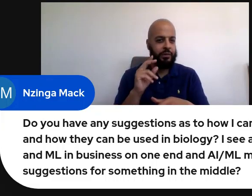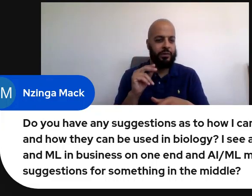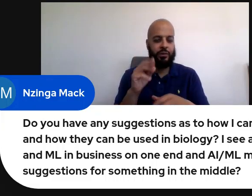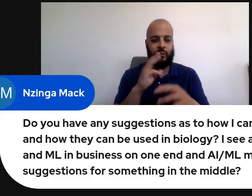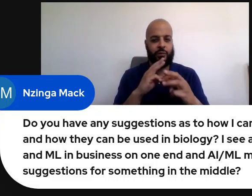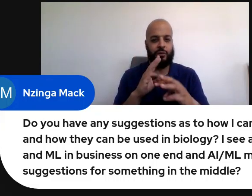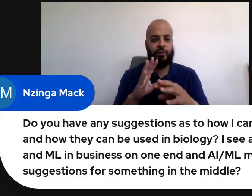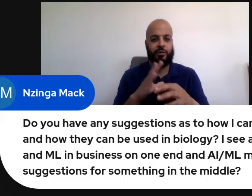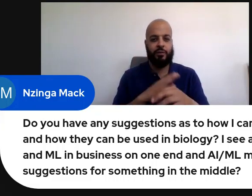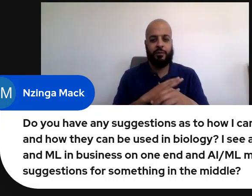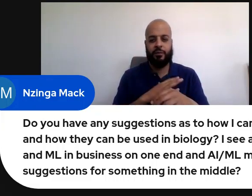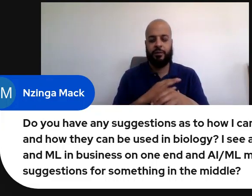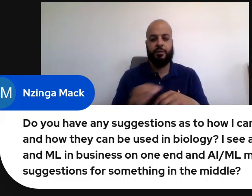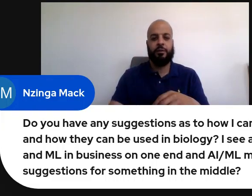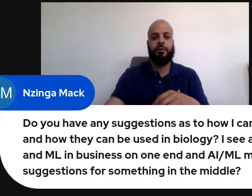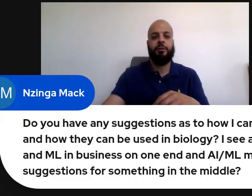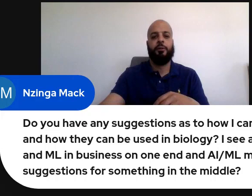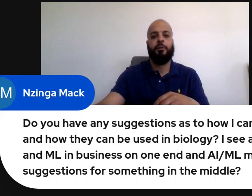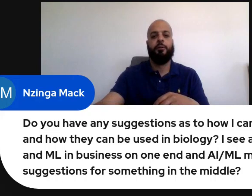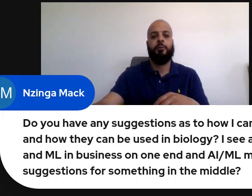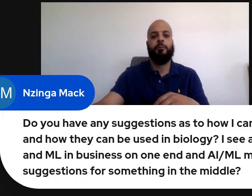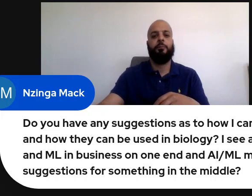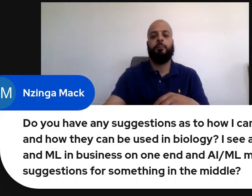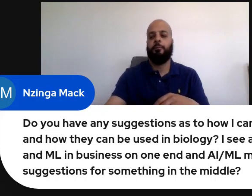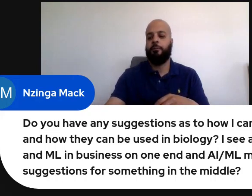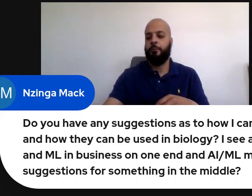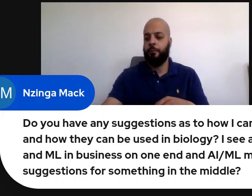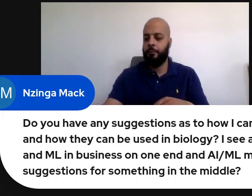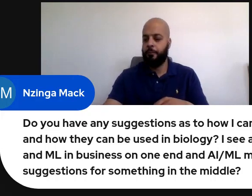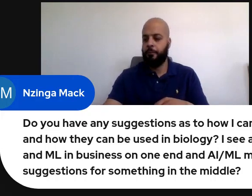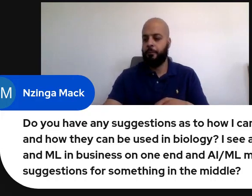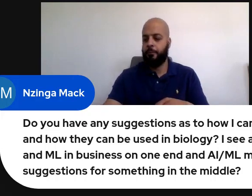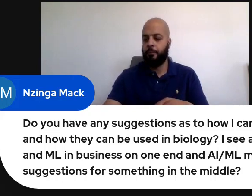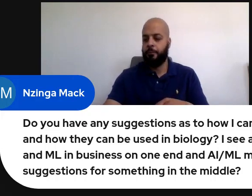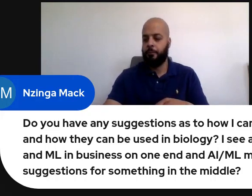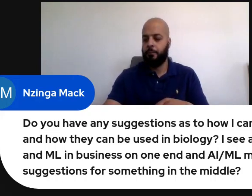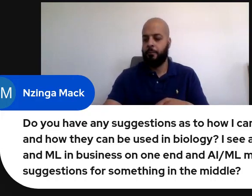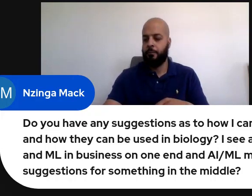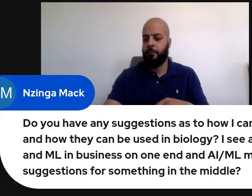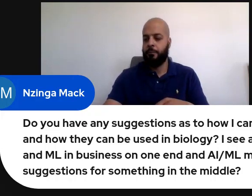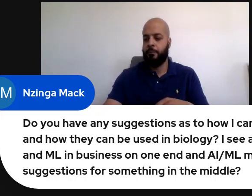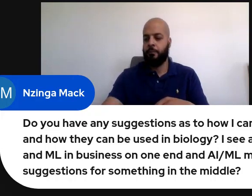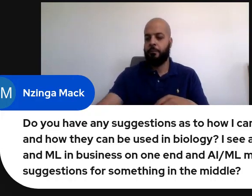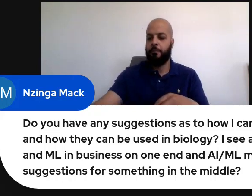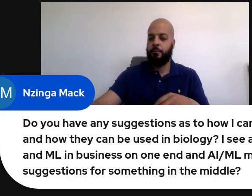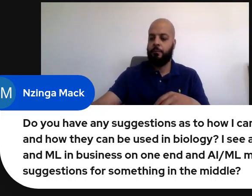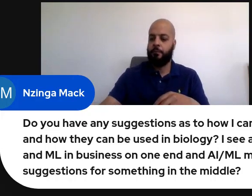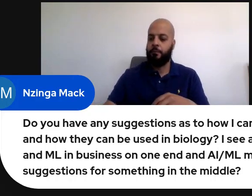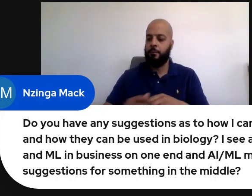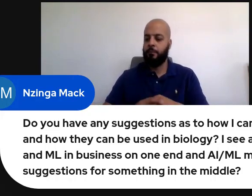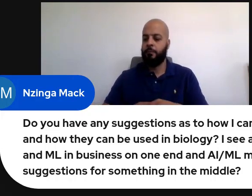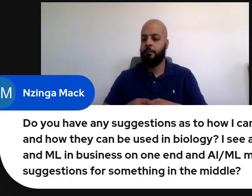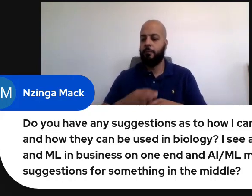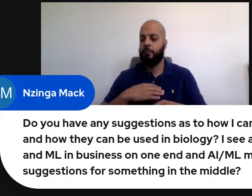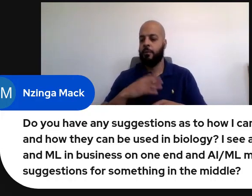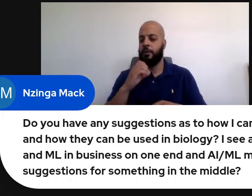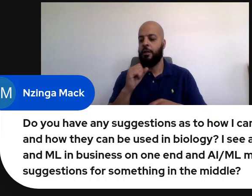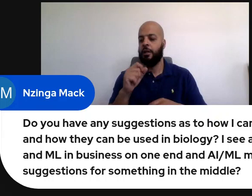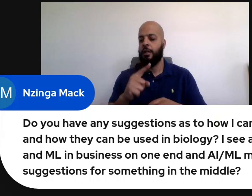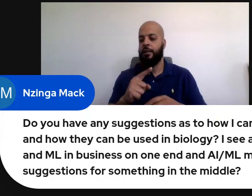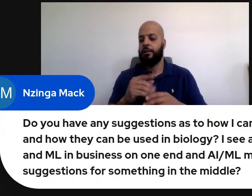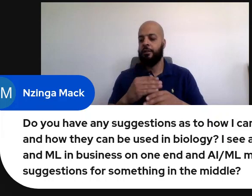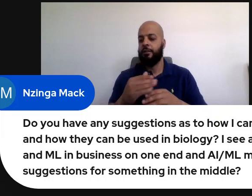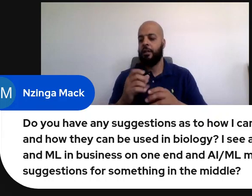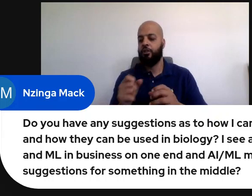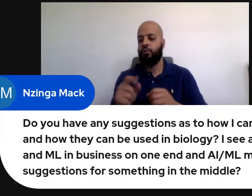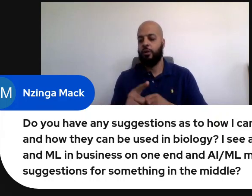worries. We can hear I'm you. trying to figure out how to recover. I guess I'll ask the last question.